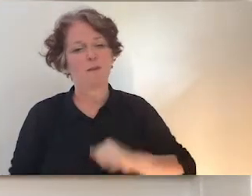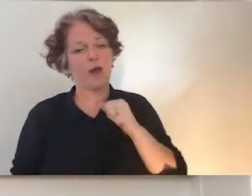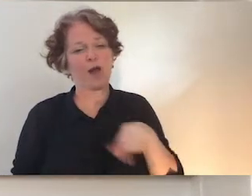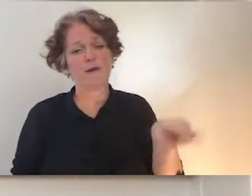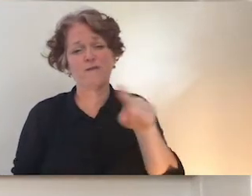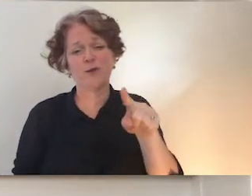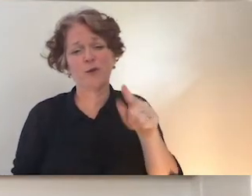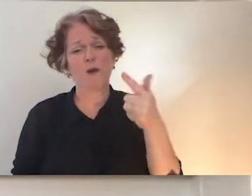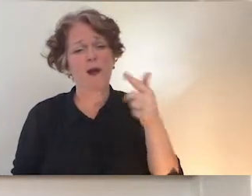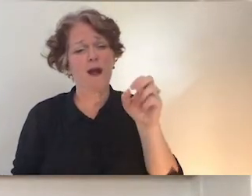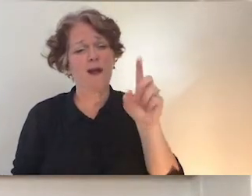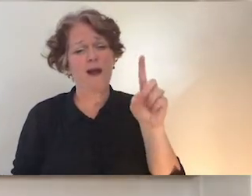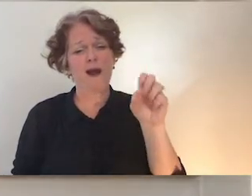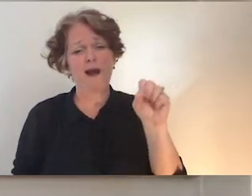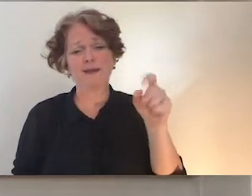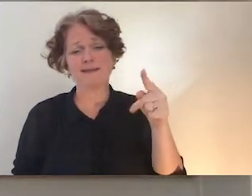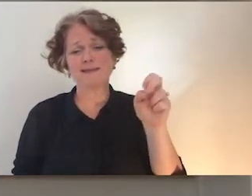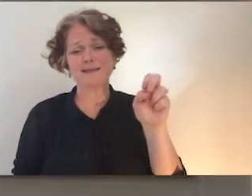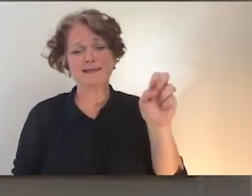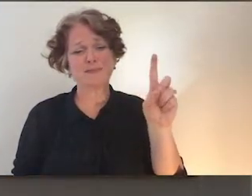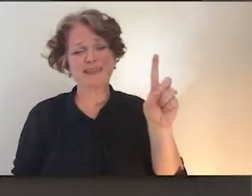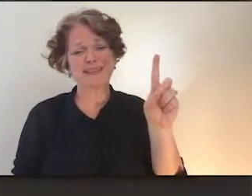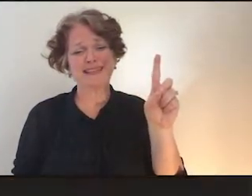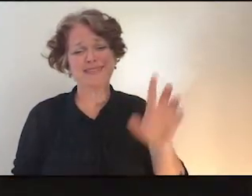you. Godspeed.